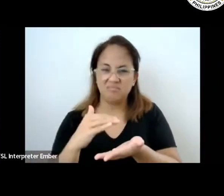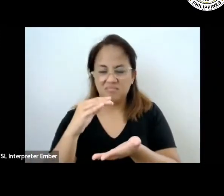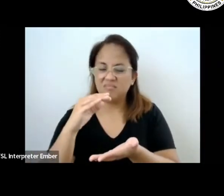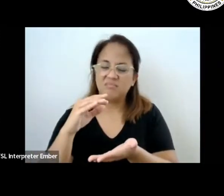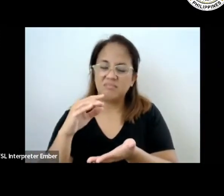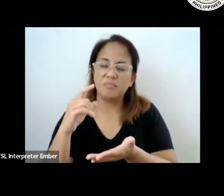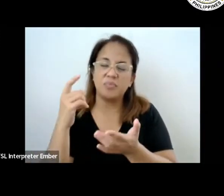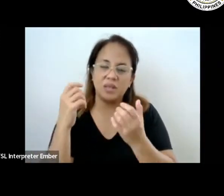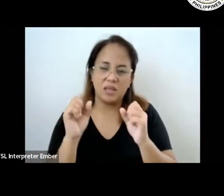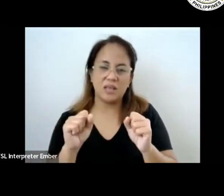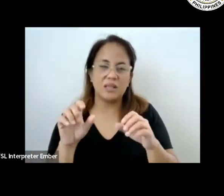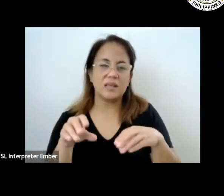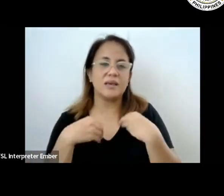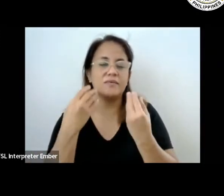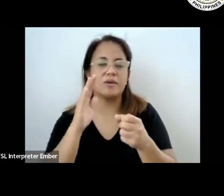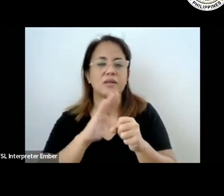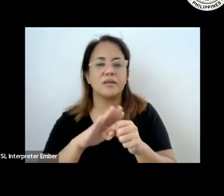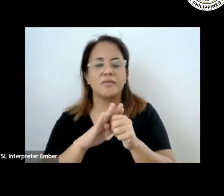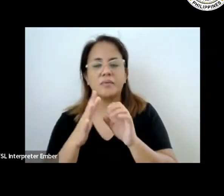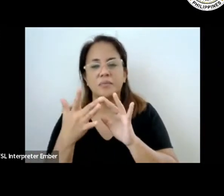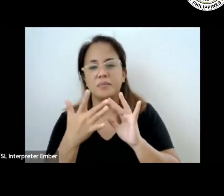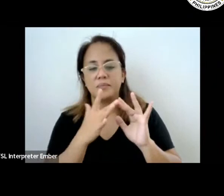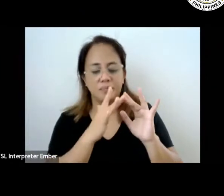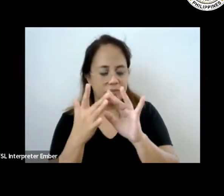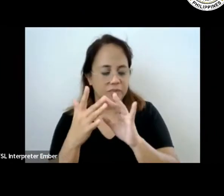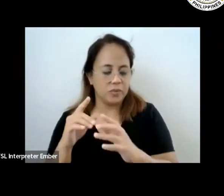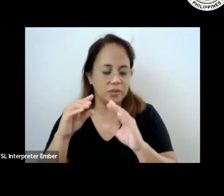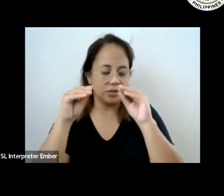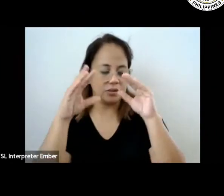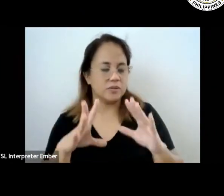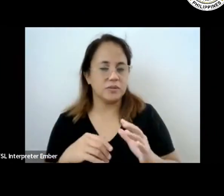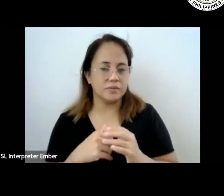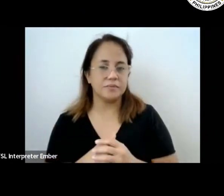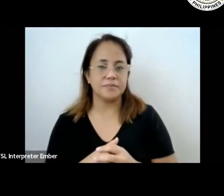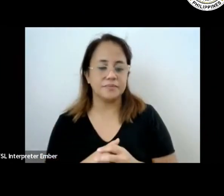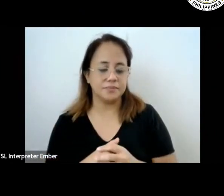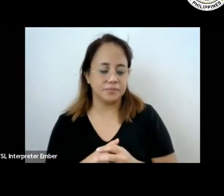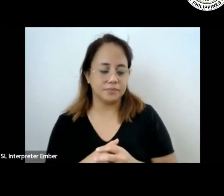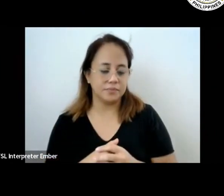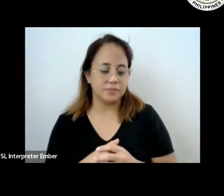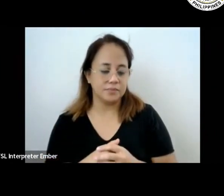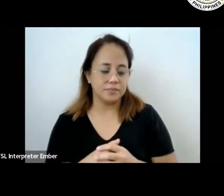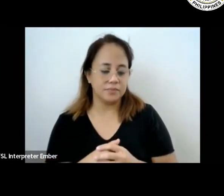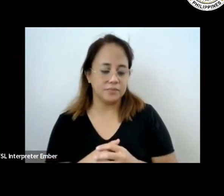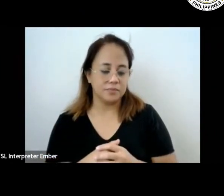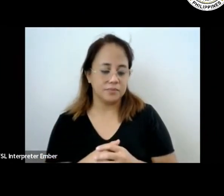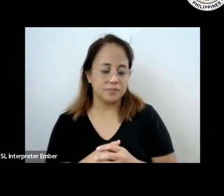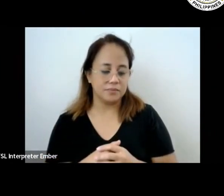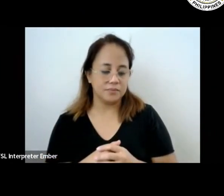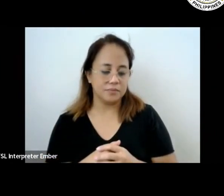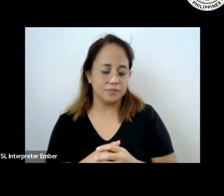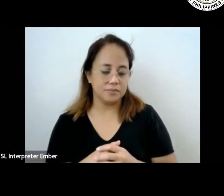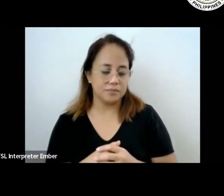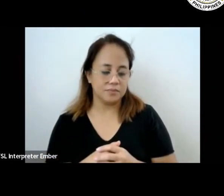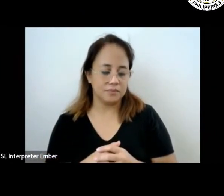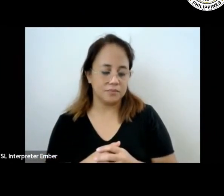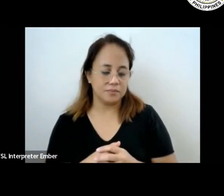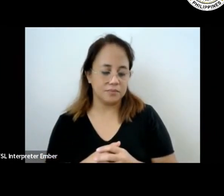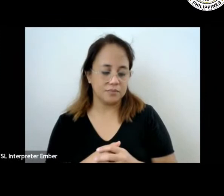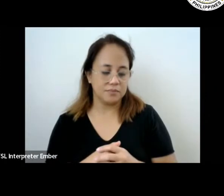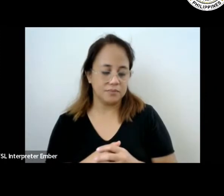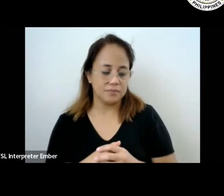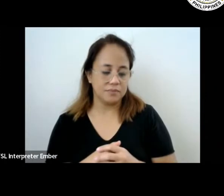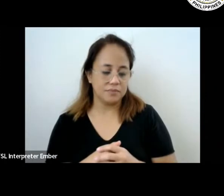and it can still give enough internet connectivity to our teachers, Your Honor, Mr. Chair. Thank you, Yusek Ninting. Chairman Margo, maybe